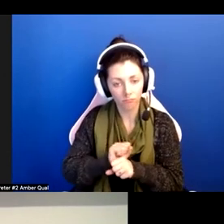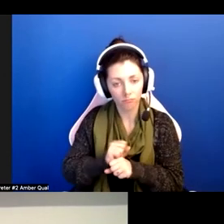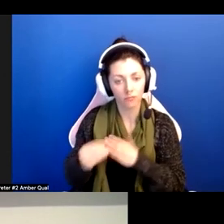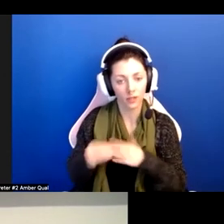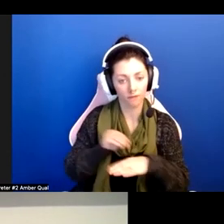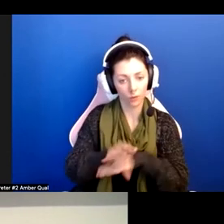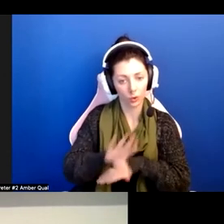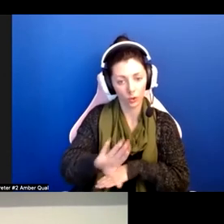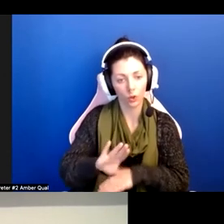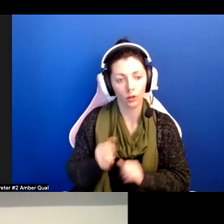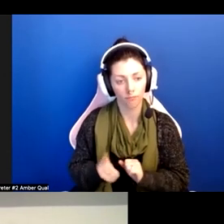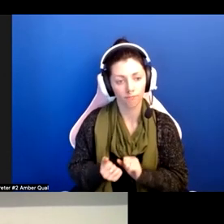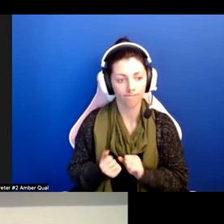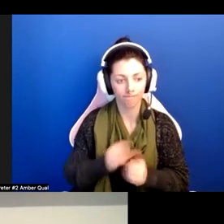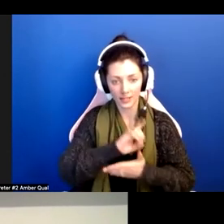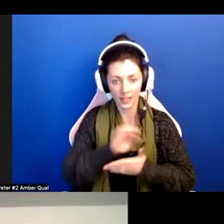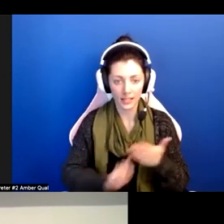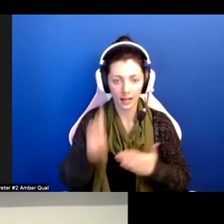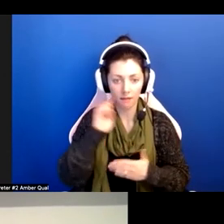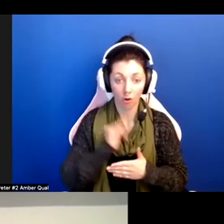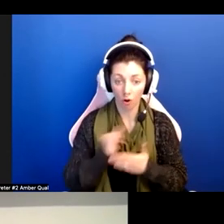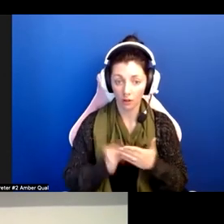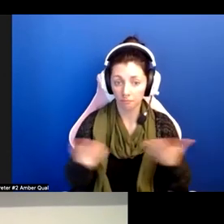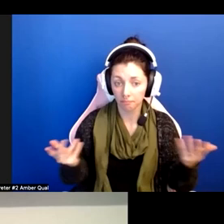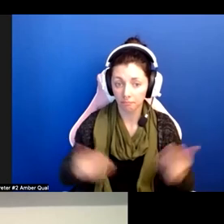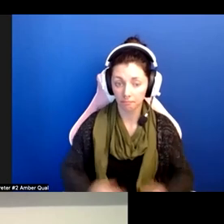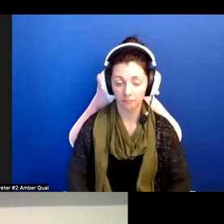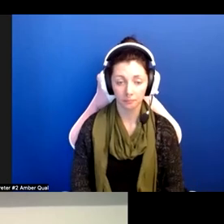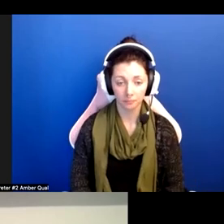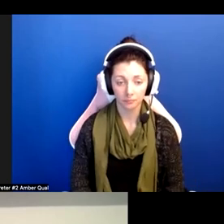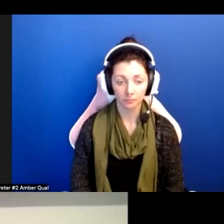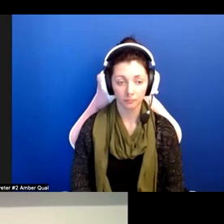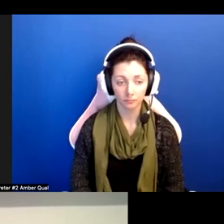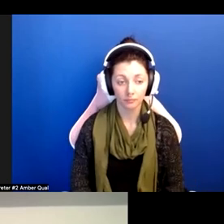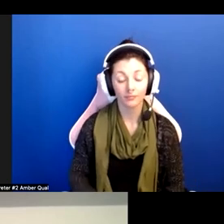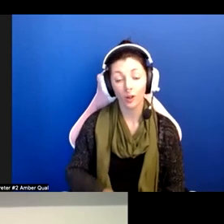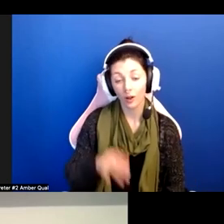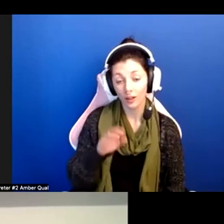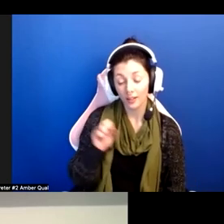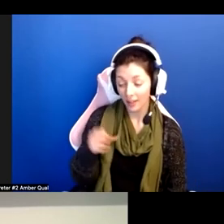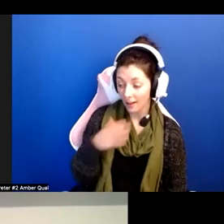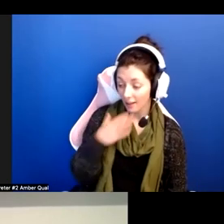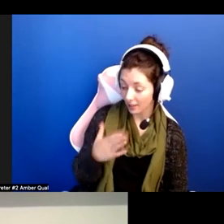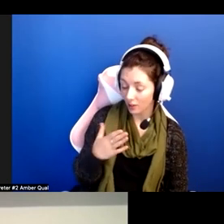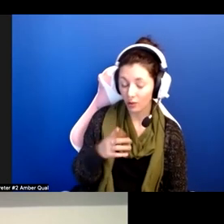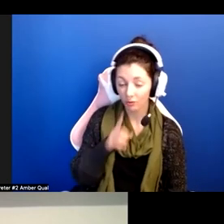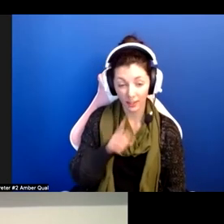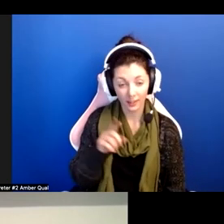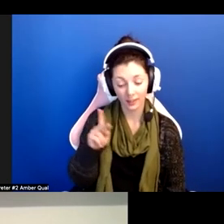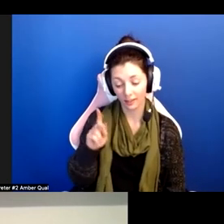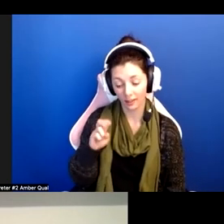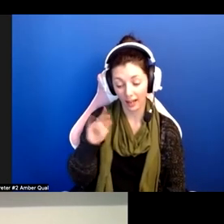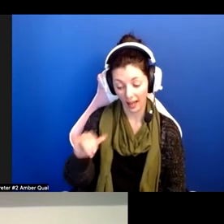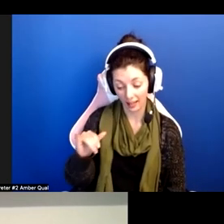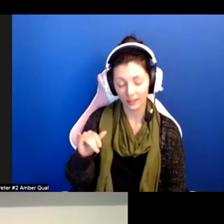Yeah, great questions. Thank you. Well, obviously my favorite exhibition was the one that Kenny curated